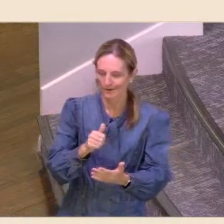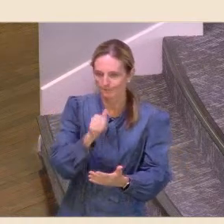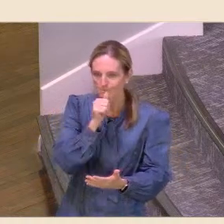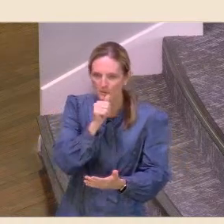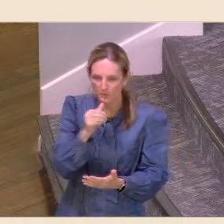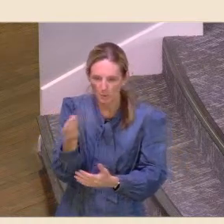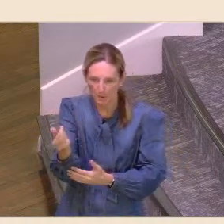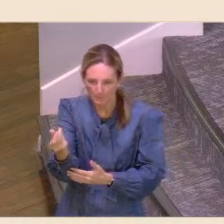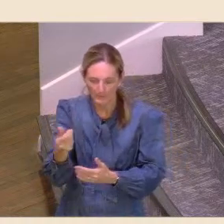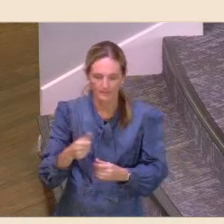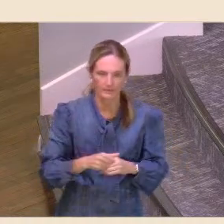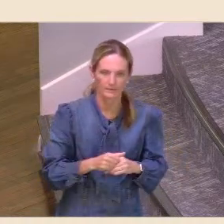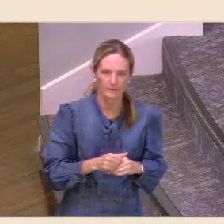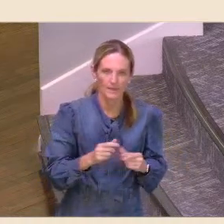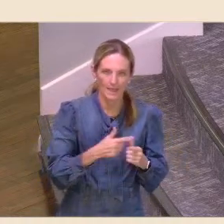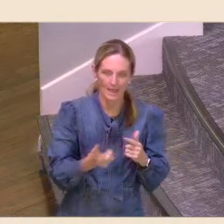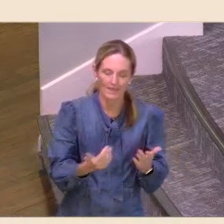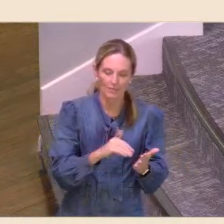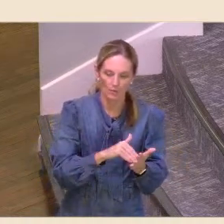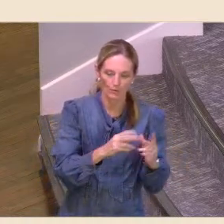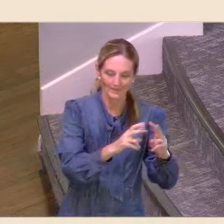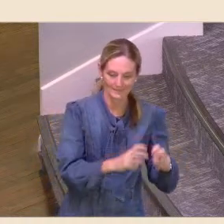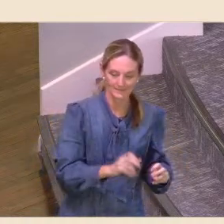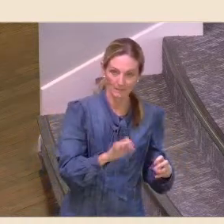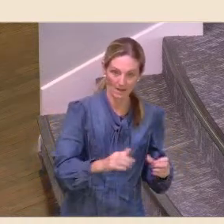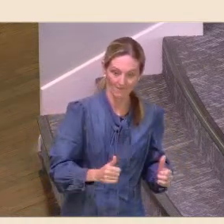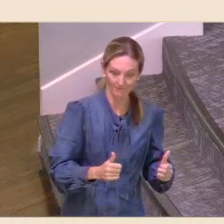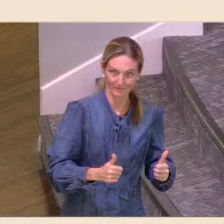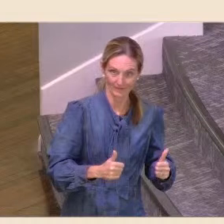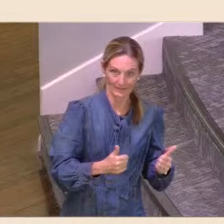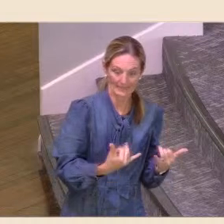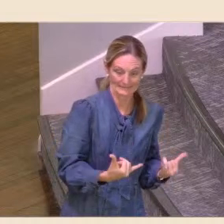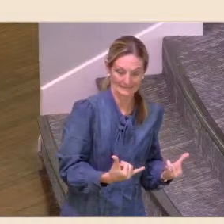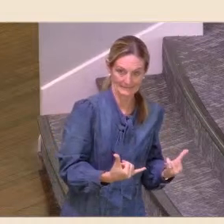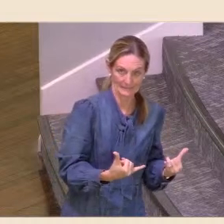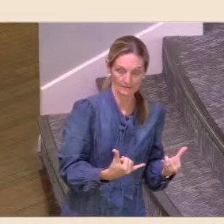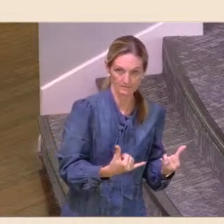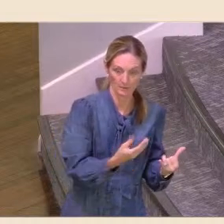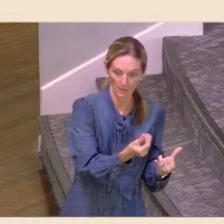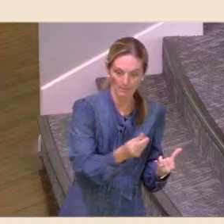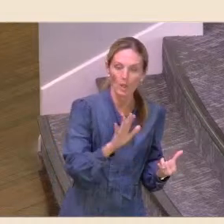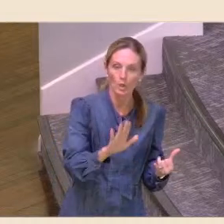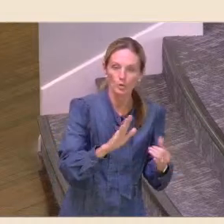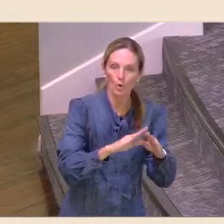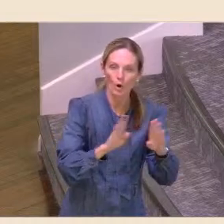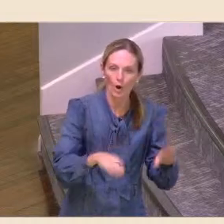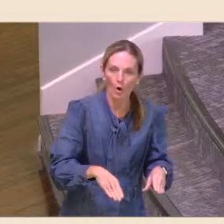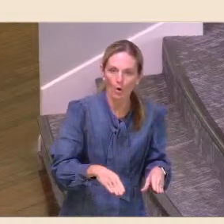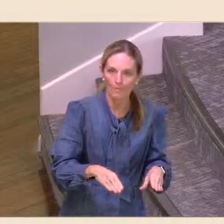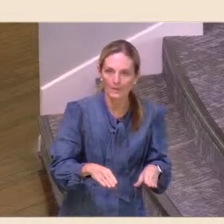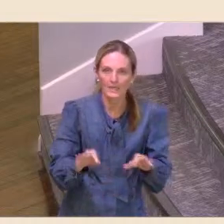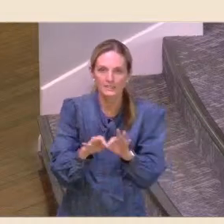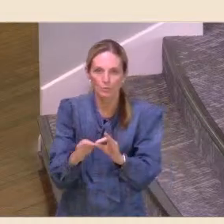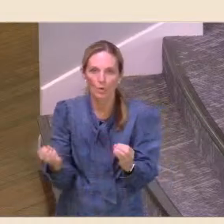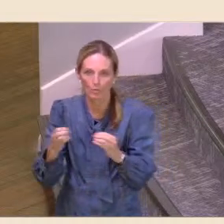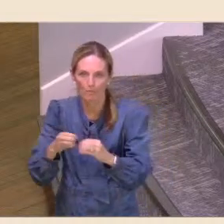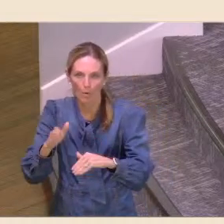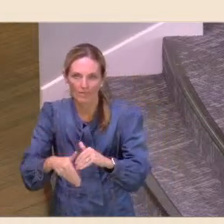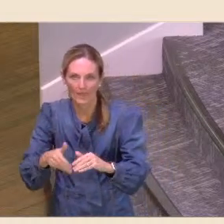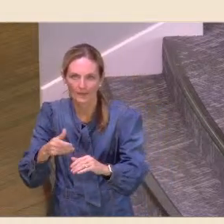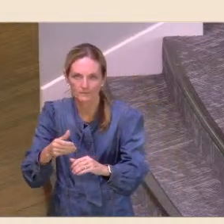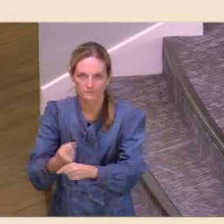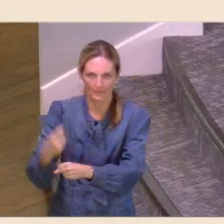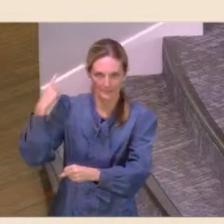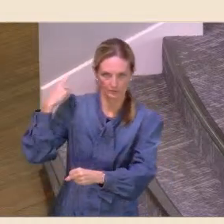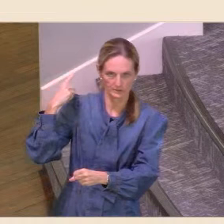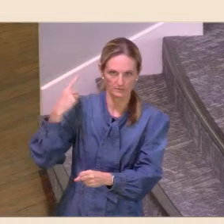also have reassessment of existing property. So your home is valued more than the previous year. So the